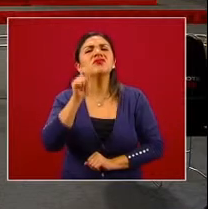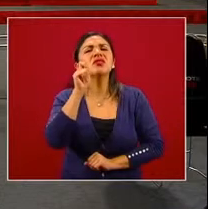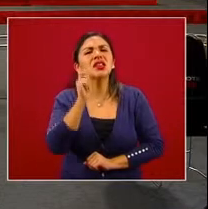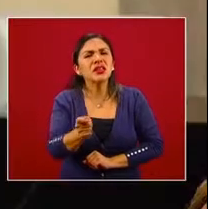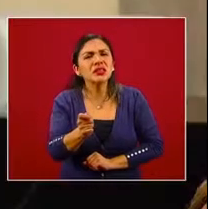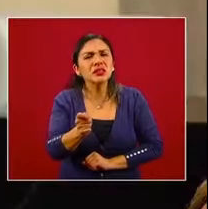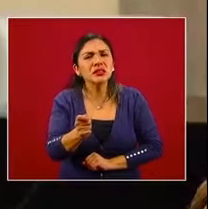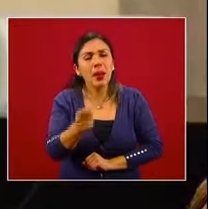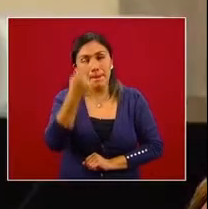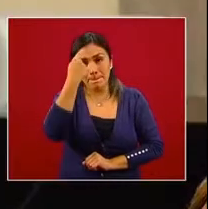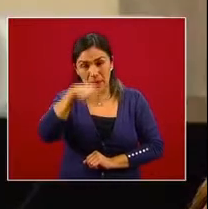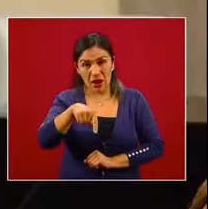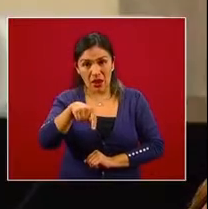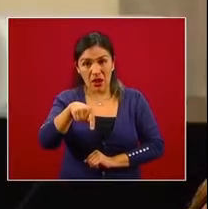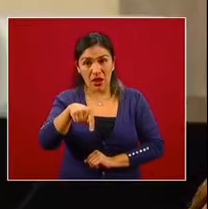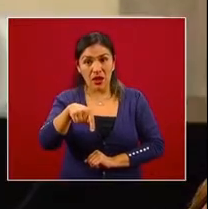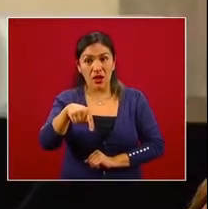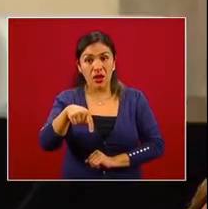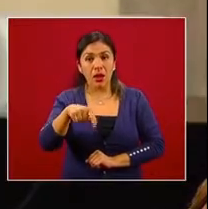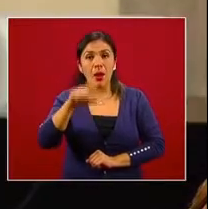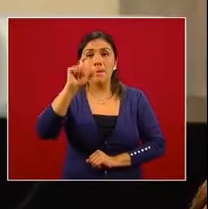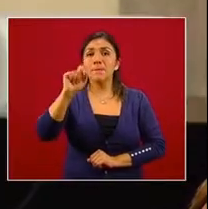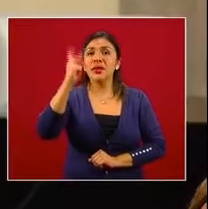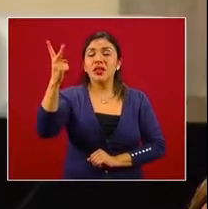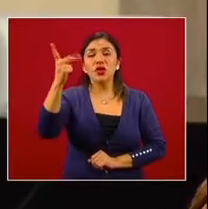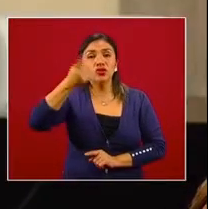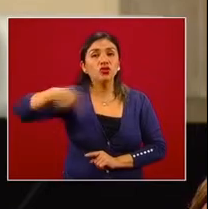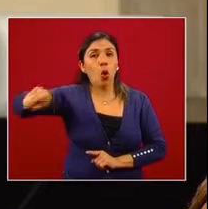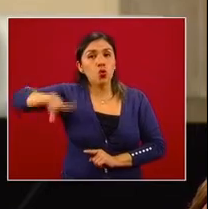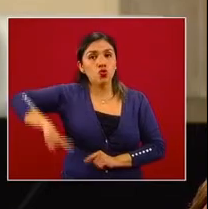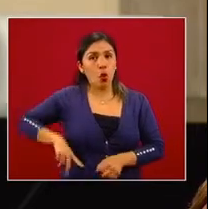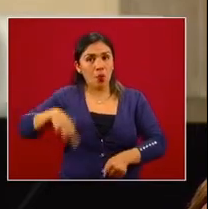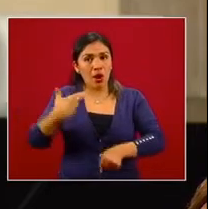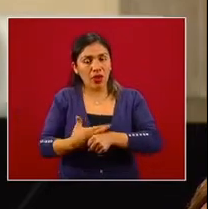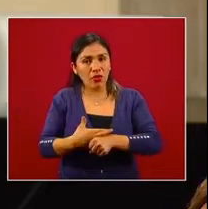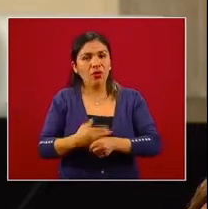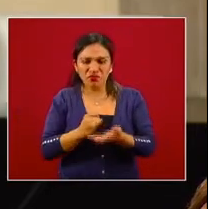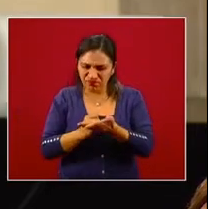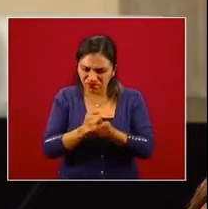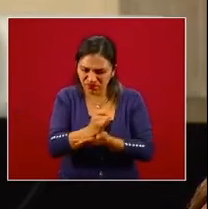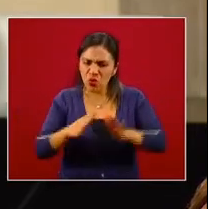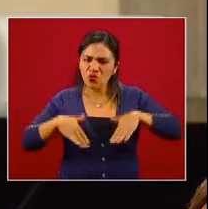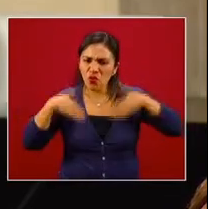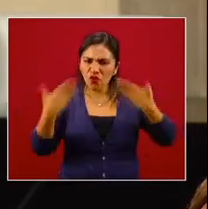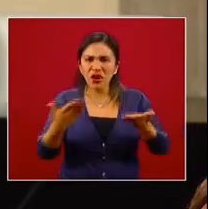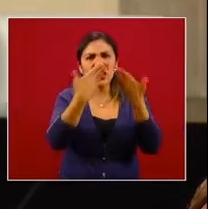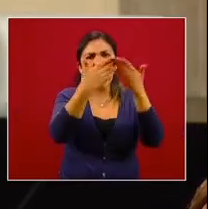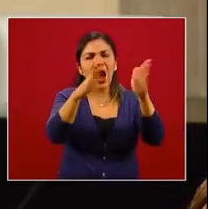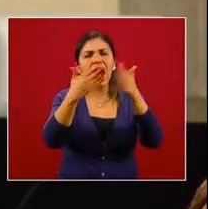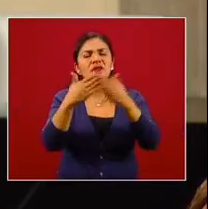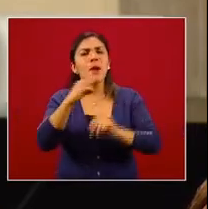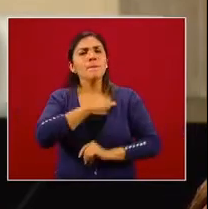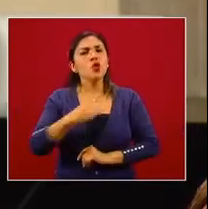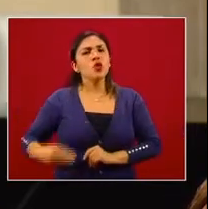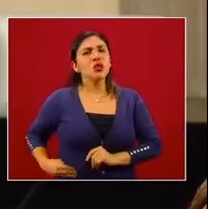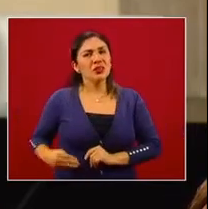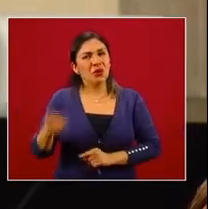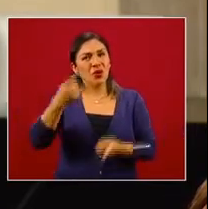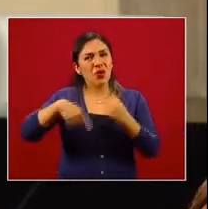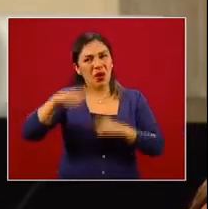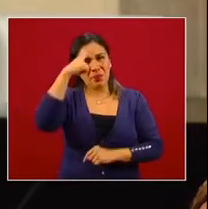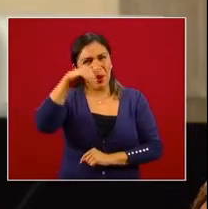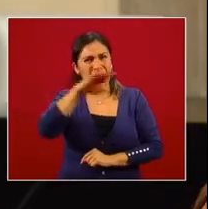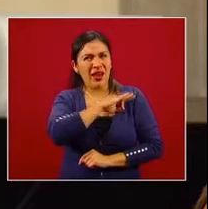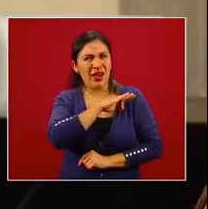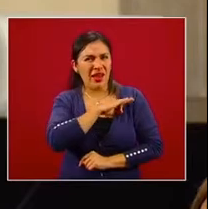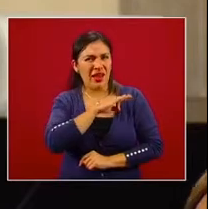missing? So what was missing for the 22 of your governors to open